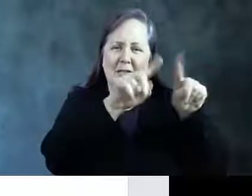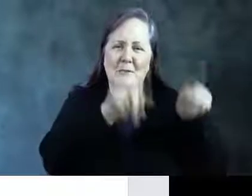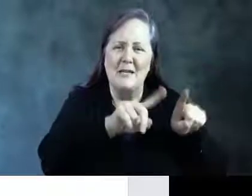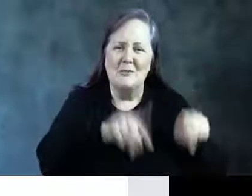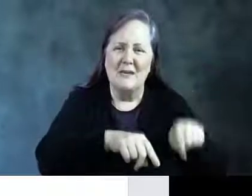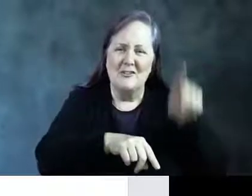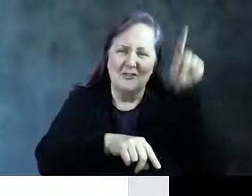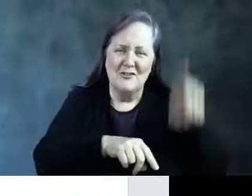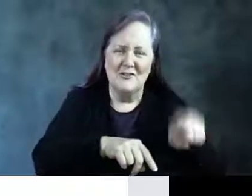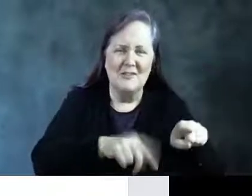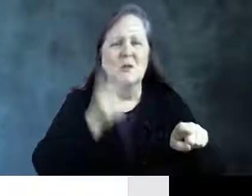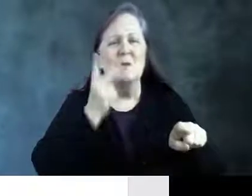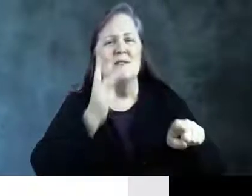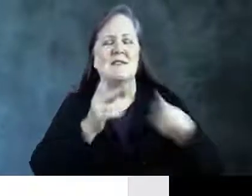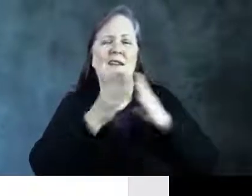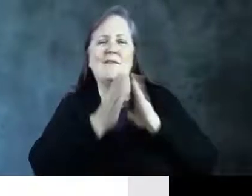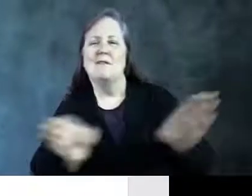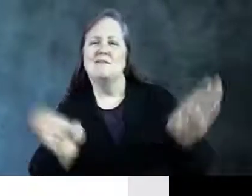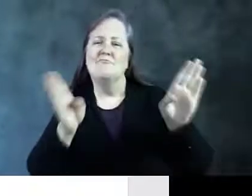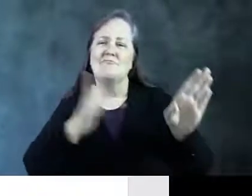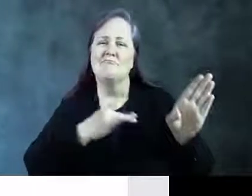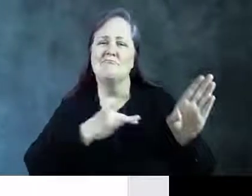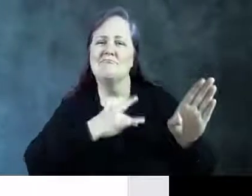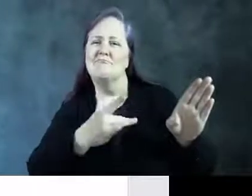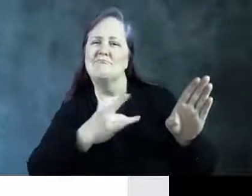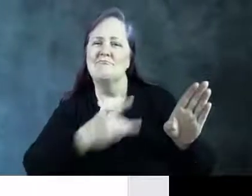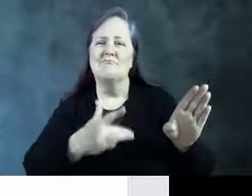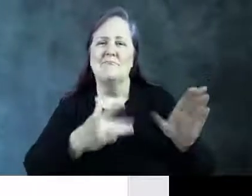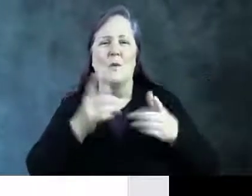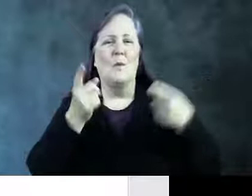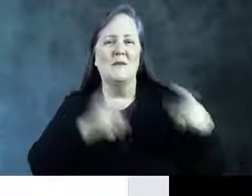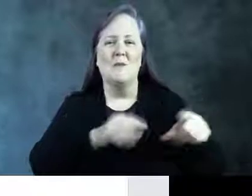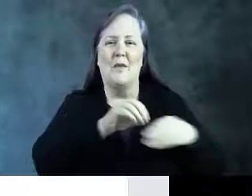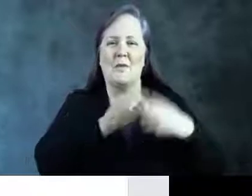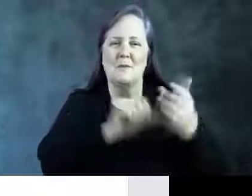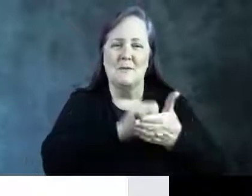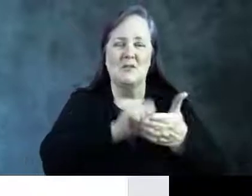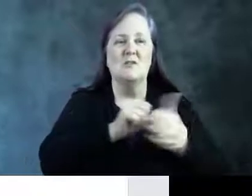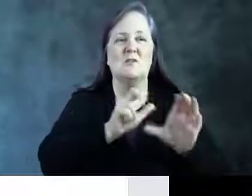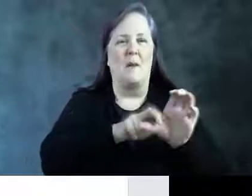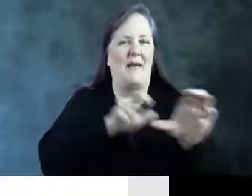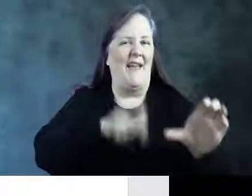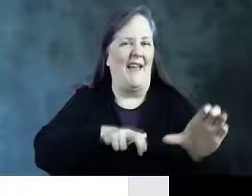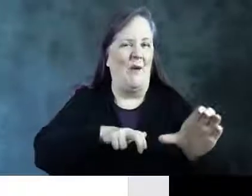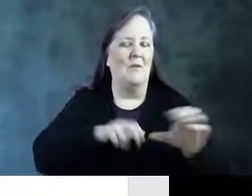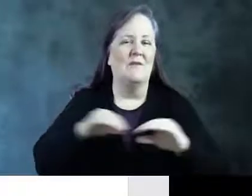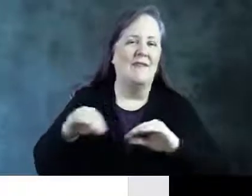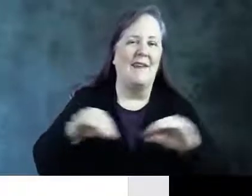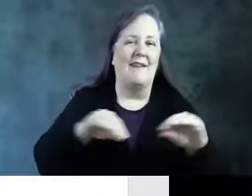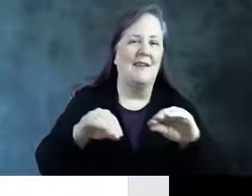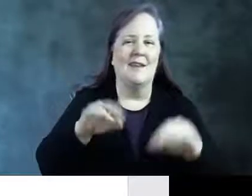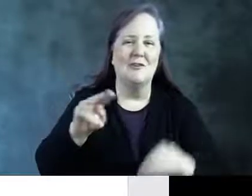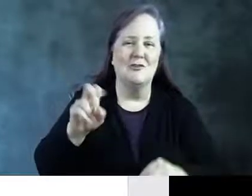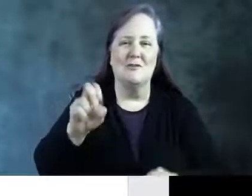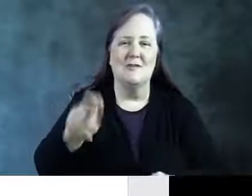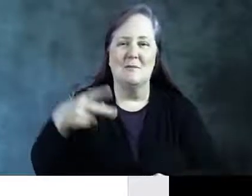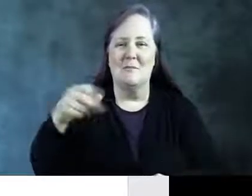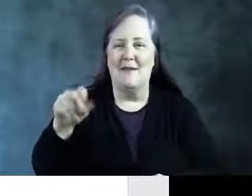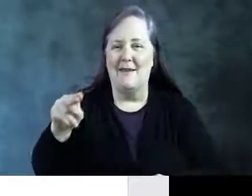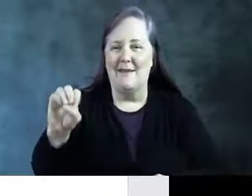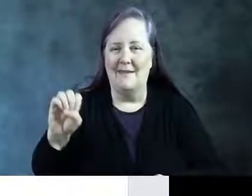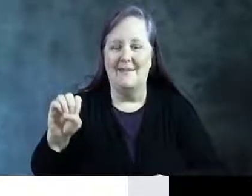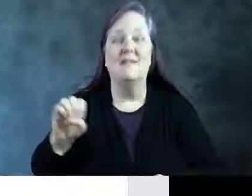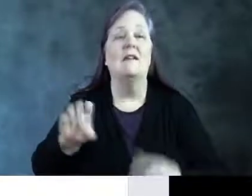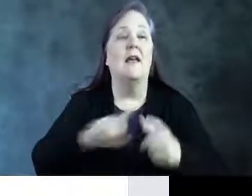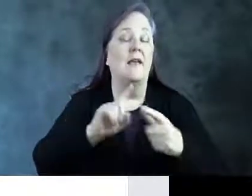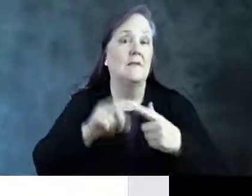of the pages in my document. I'm going to exit out of the navigation pane so we can add some styles, and then we'll come back and see